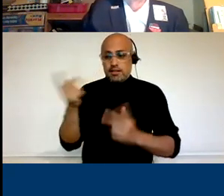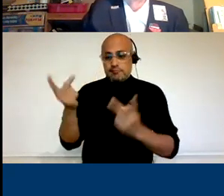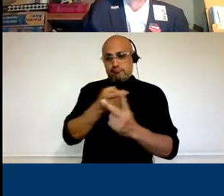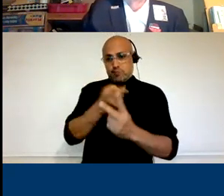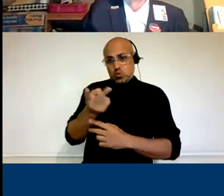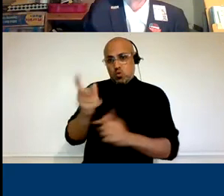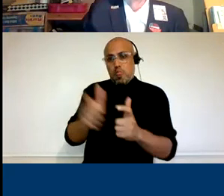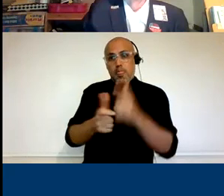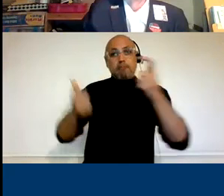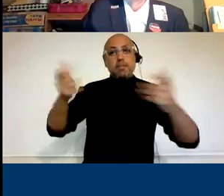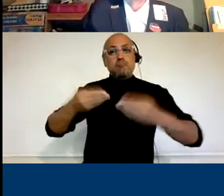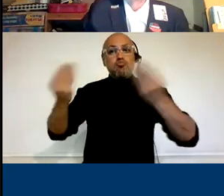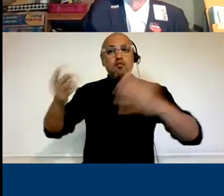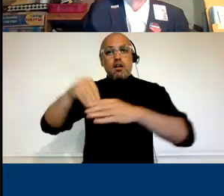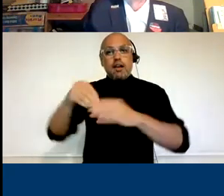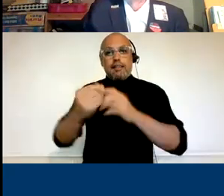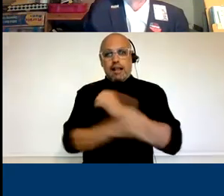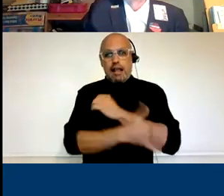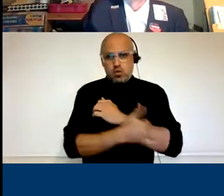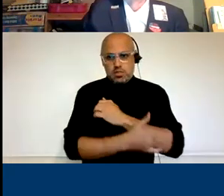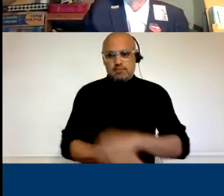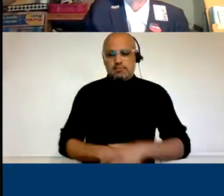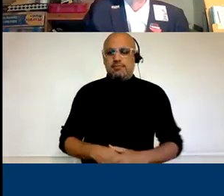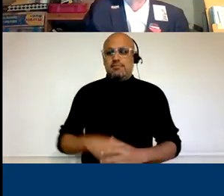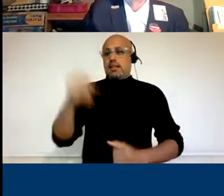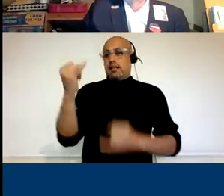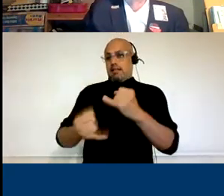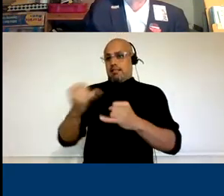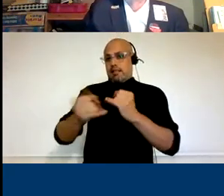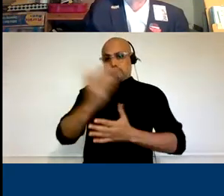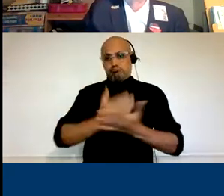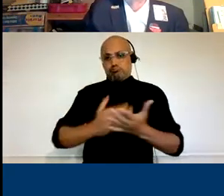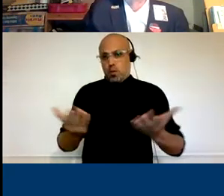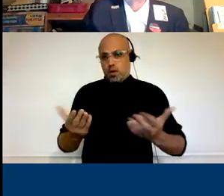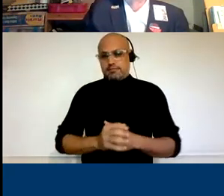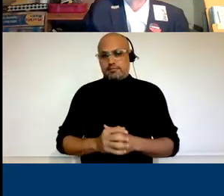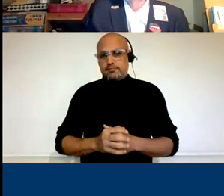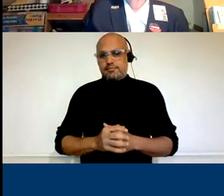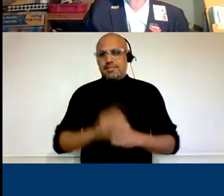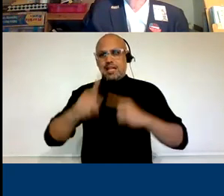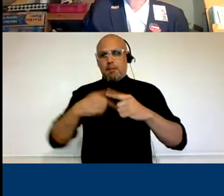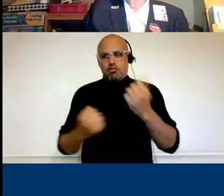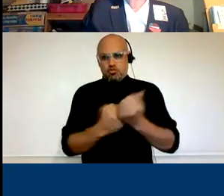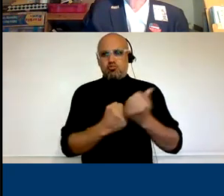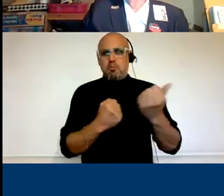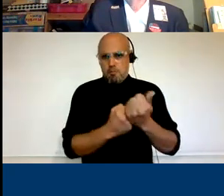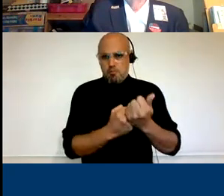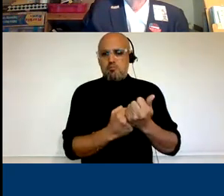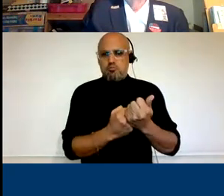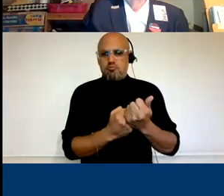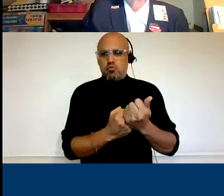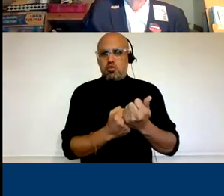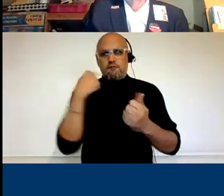this in the county. The last section is essentially about the support that we're providing for our